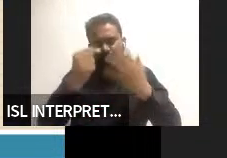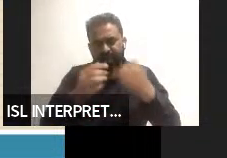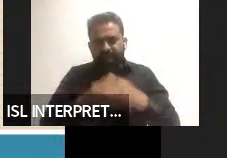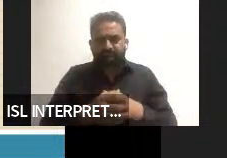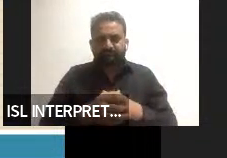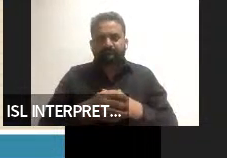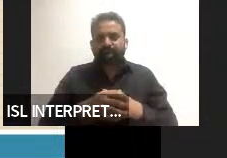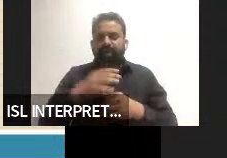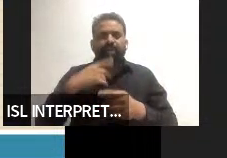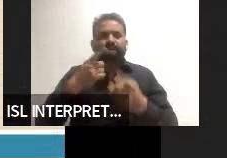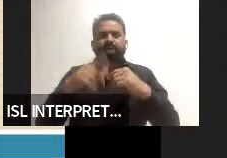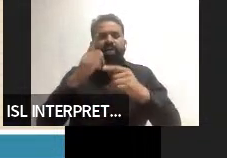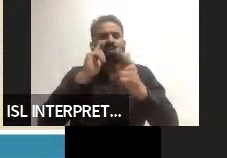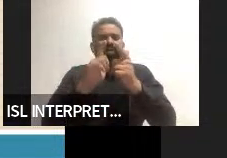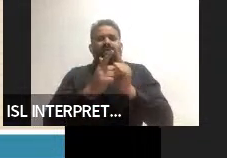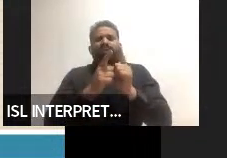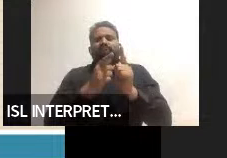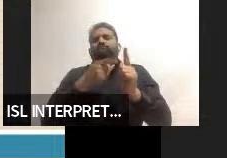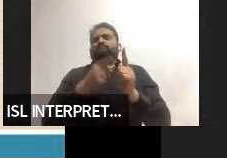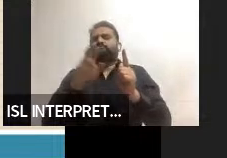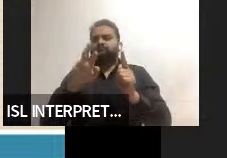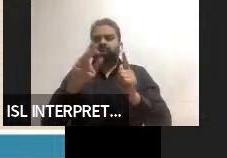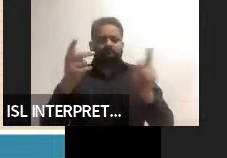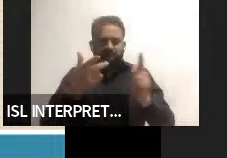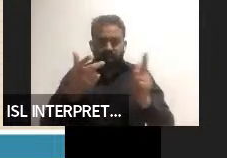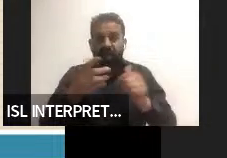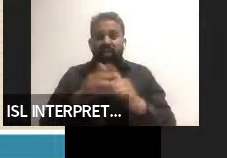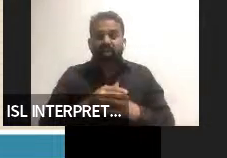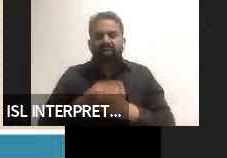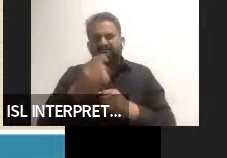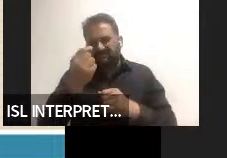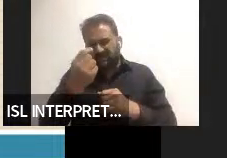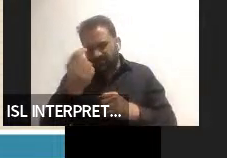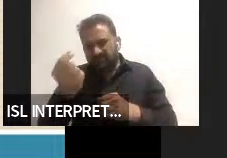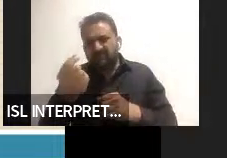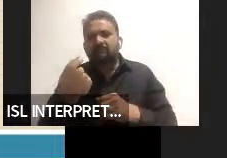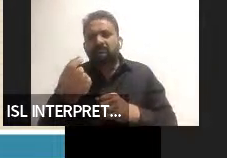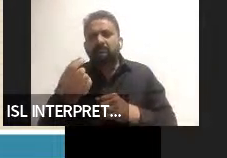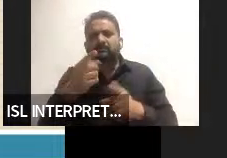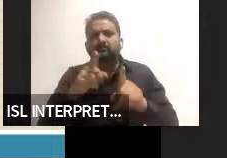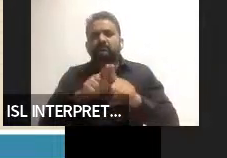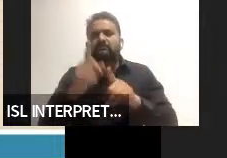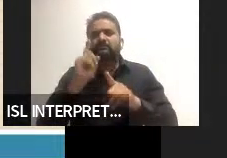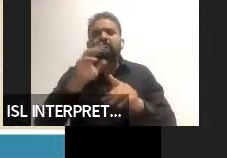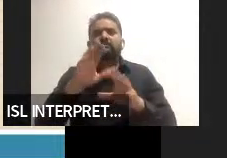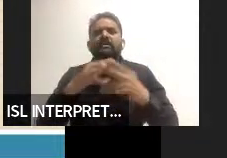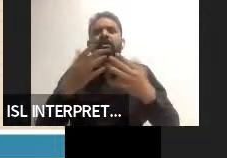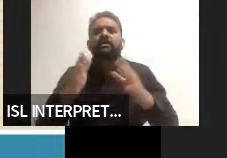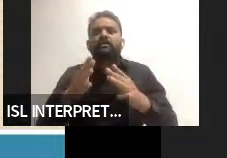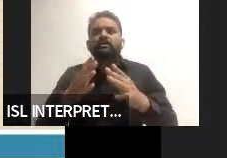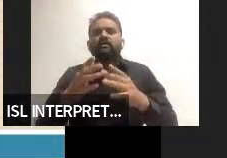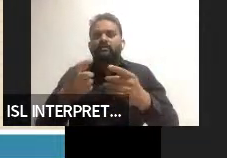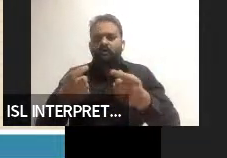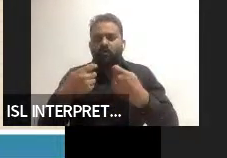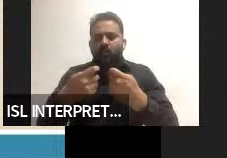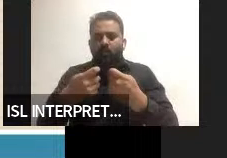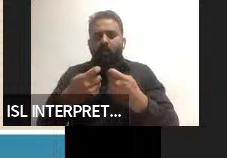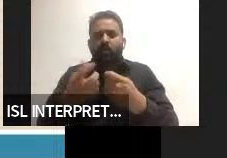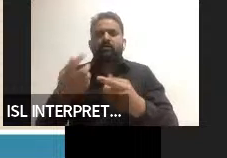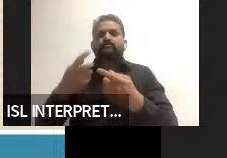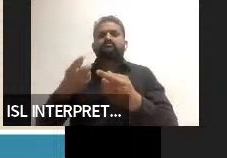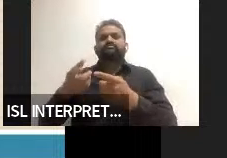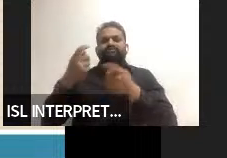have logic and sequence is because sometimes you cannot put cart before horse. For